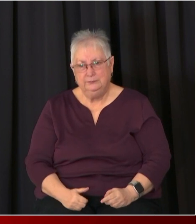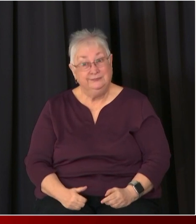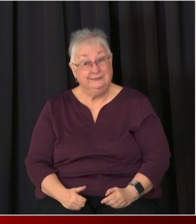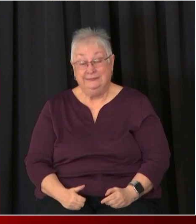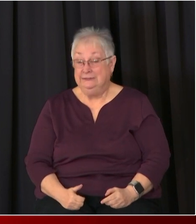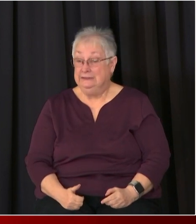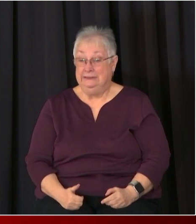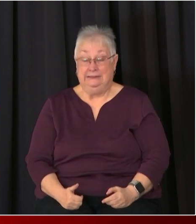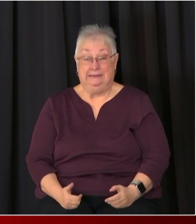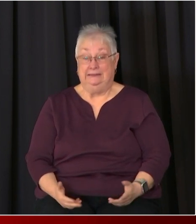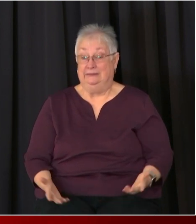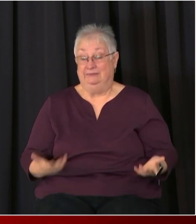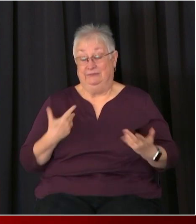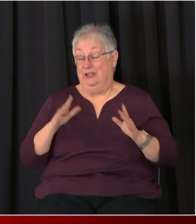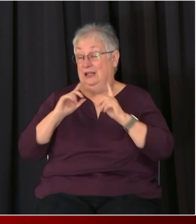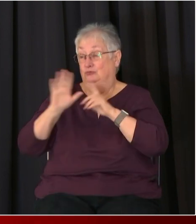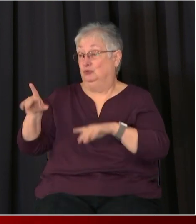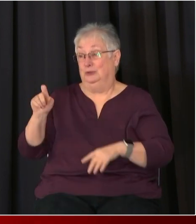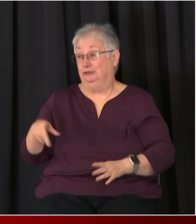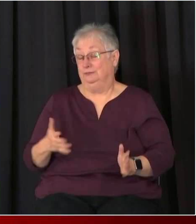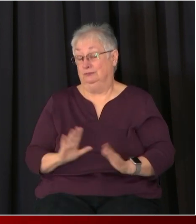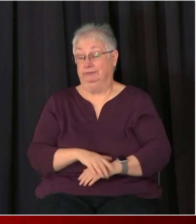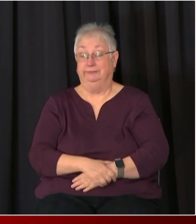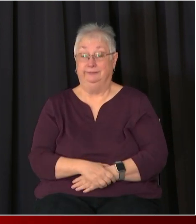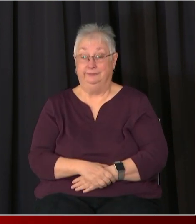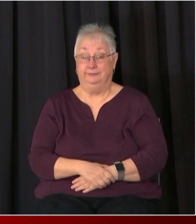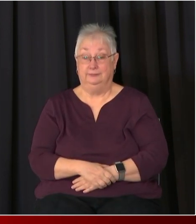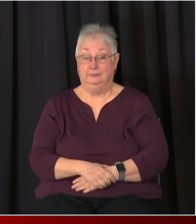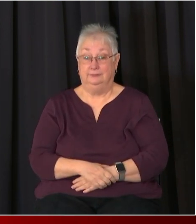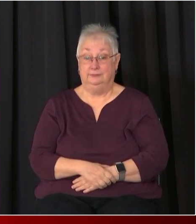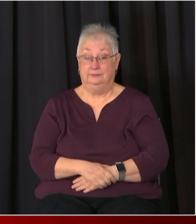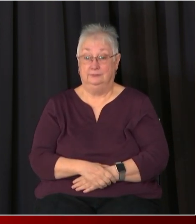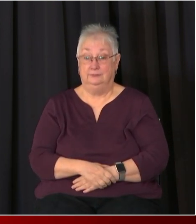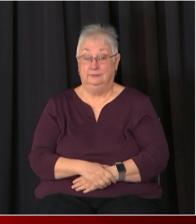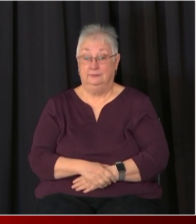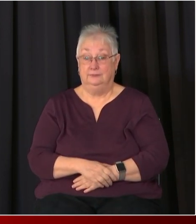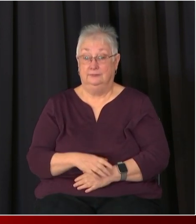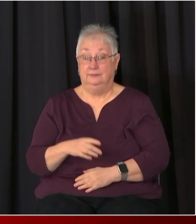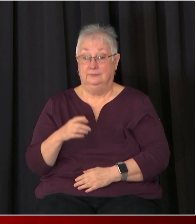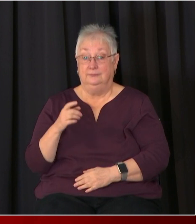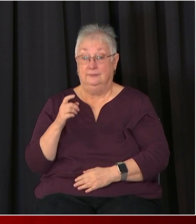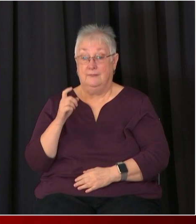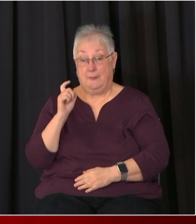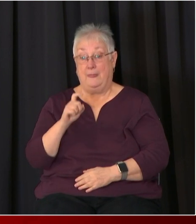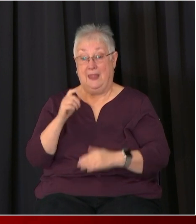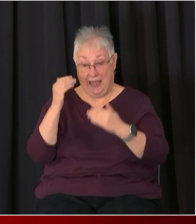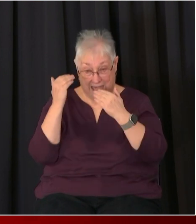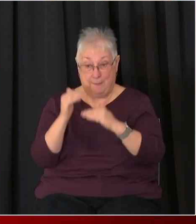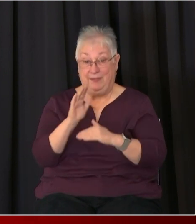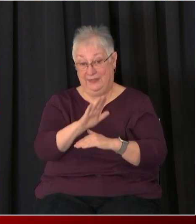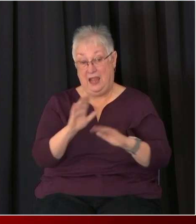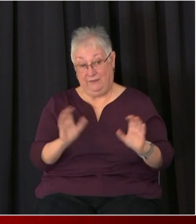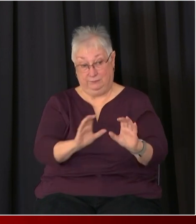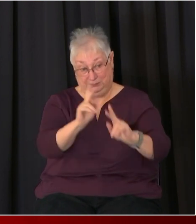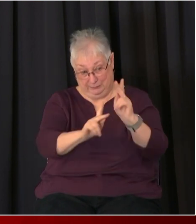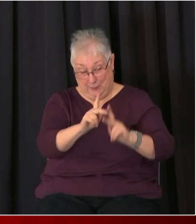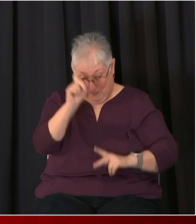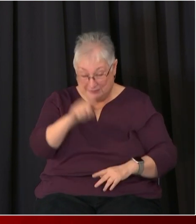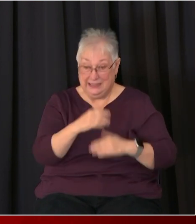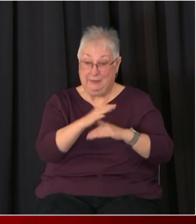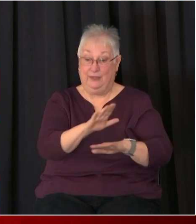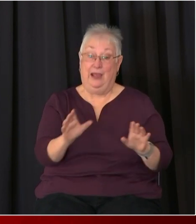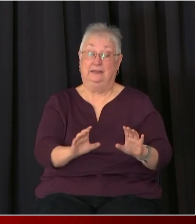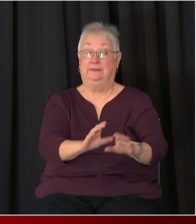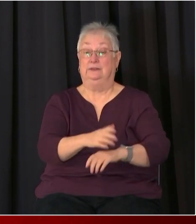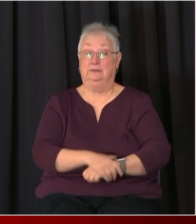doing. I think I've answered your question. We're telling our residents that they should limit their activities, and we're